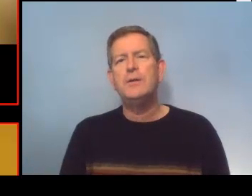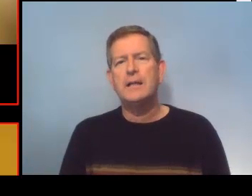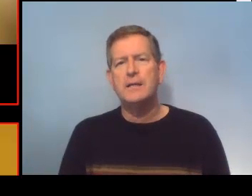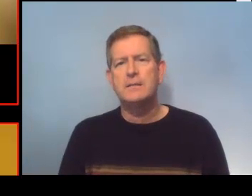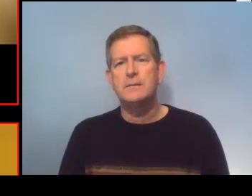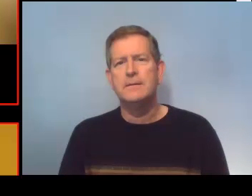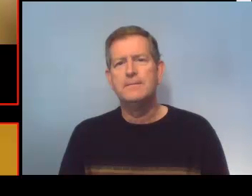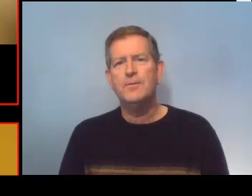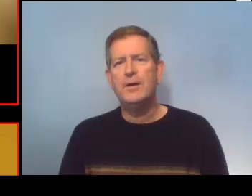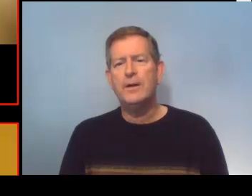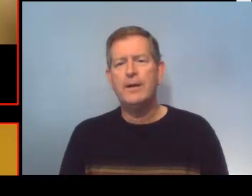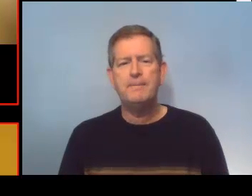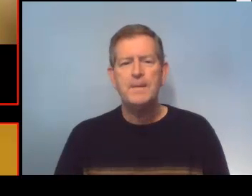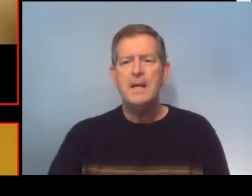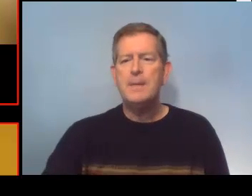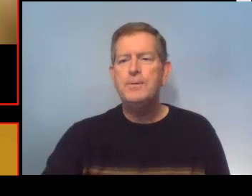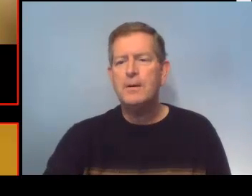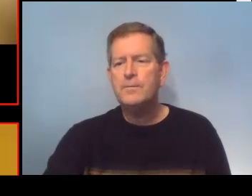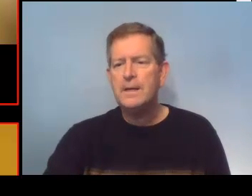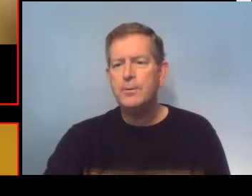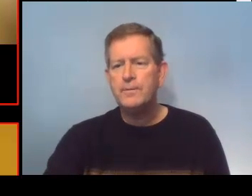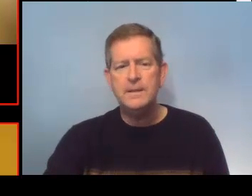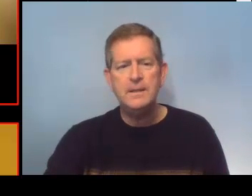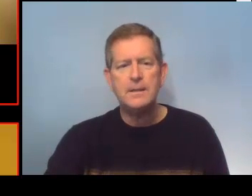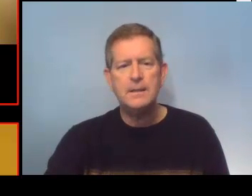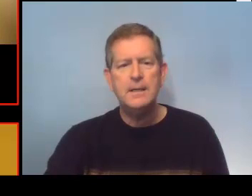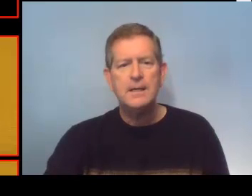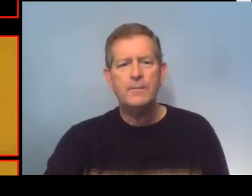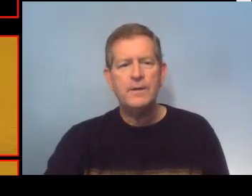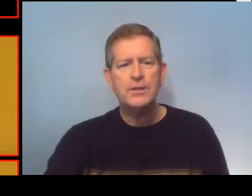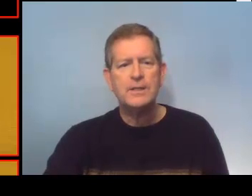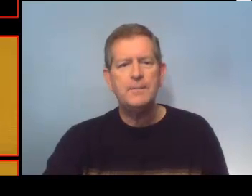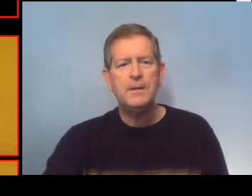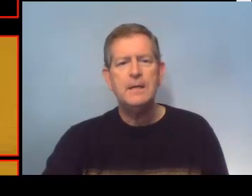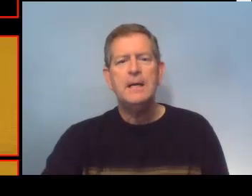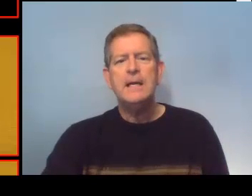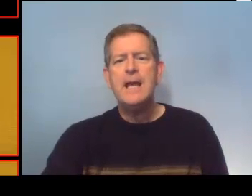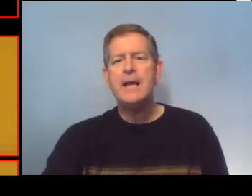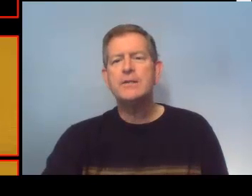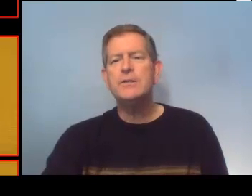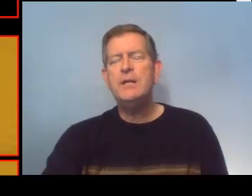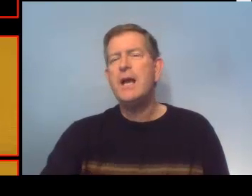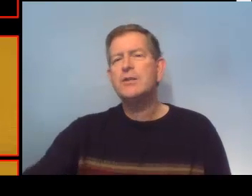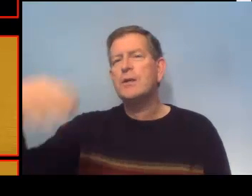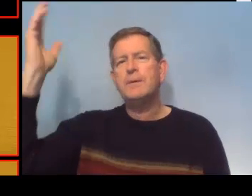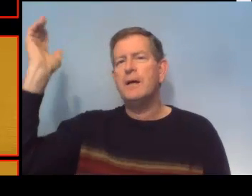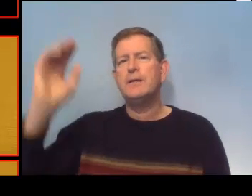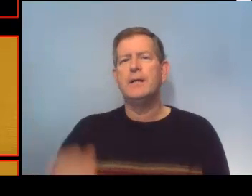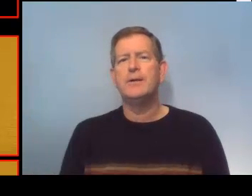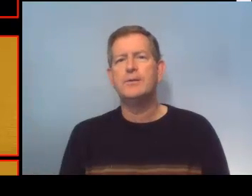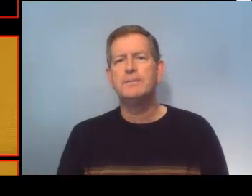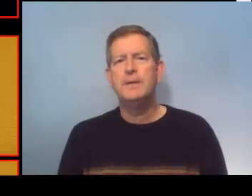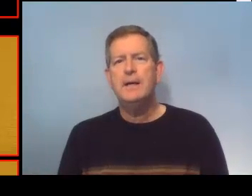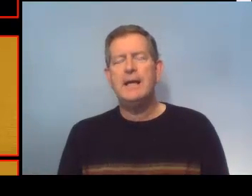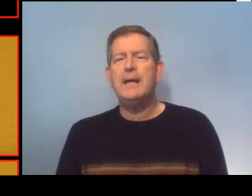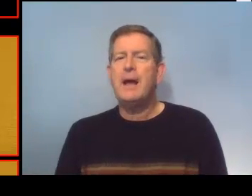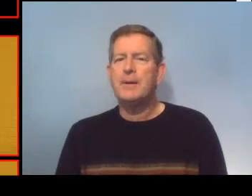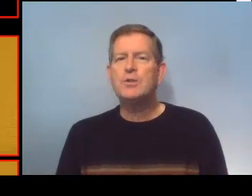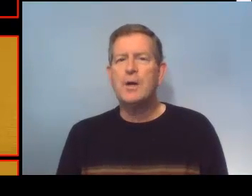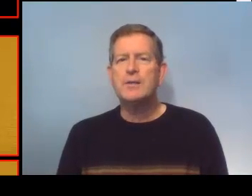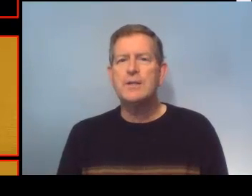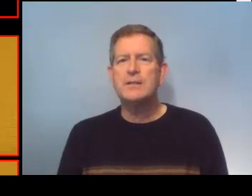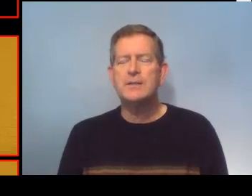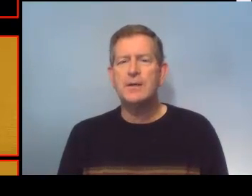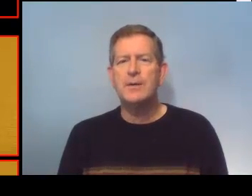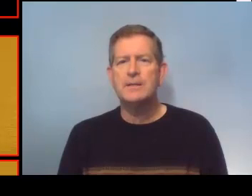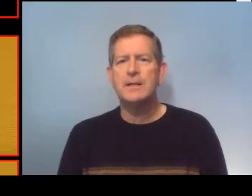4 calculatrices. Voilà. Et puis enfin, pour finir, to finish this up here, he has some calculators. Again, not